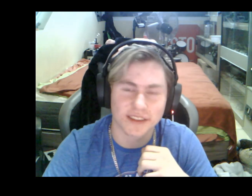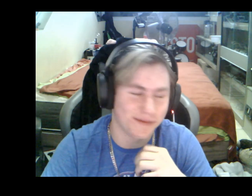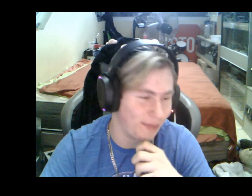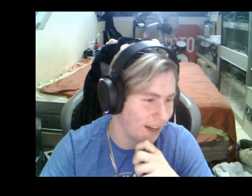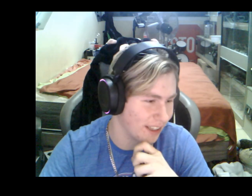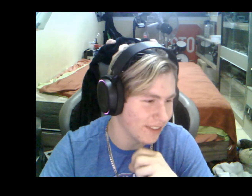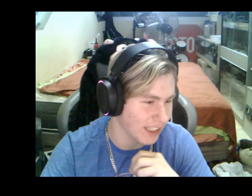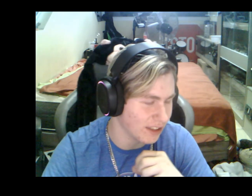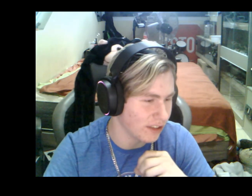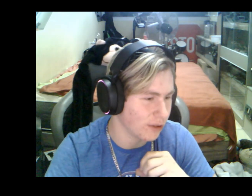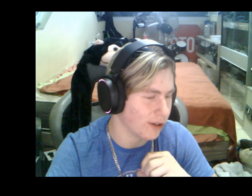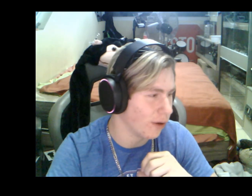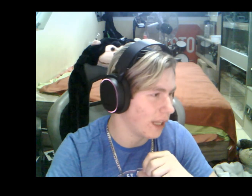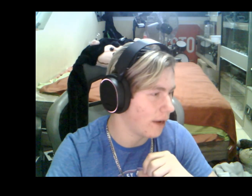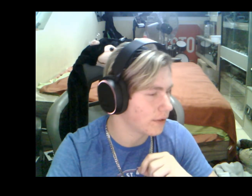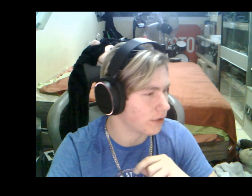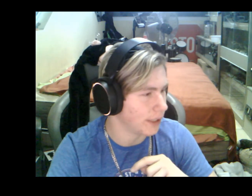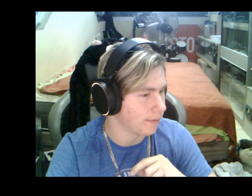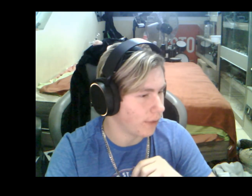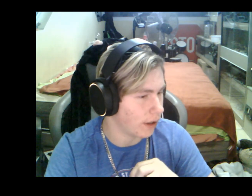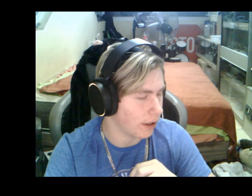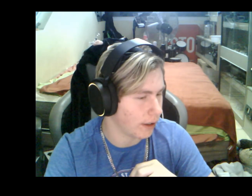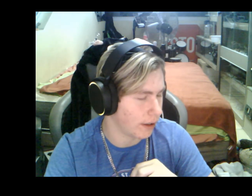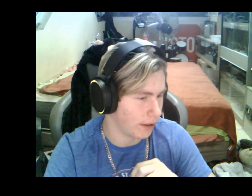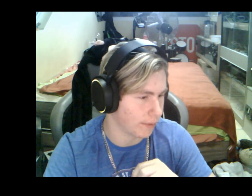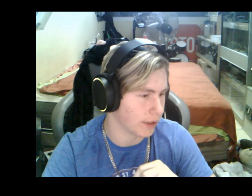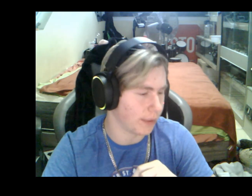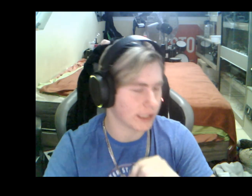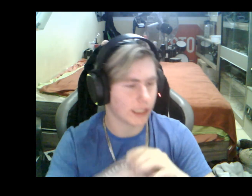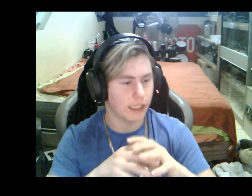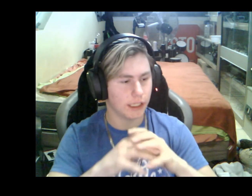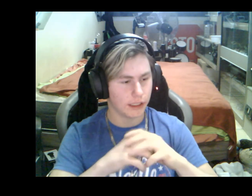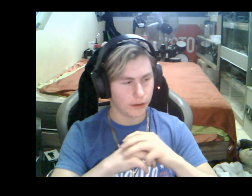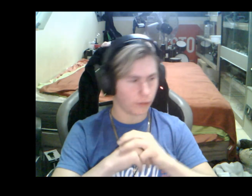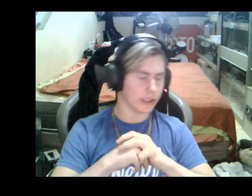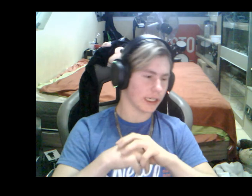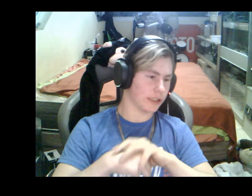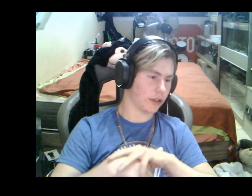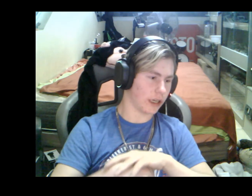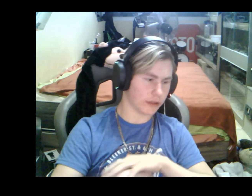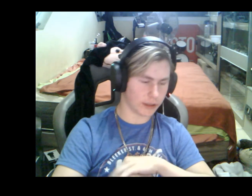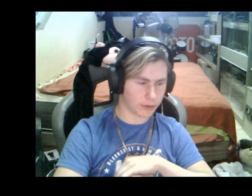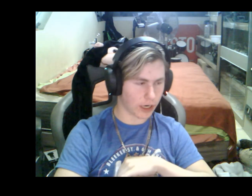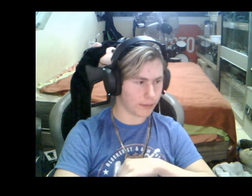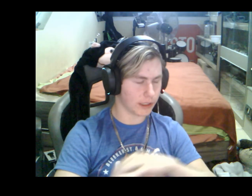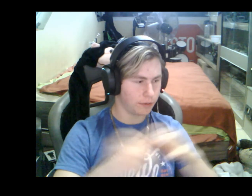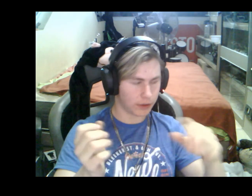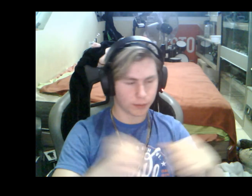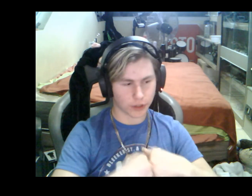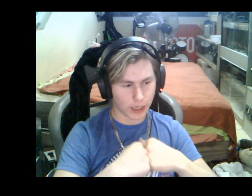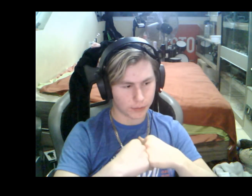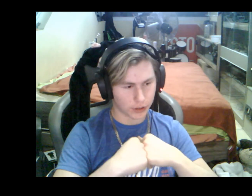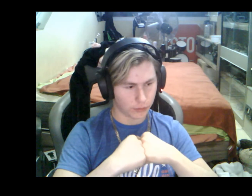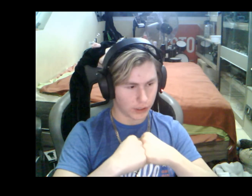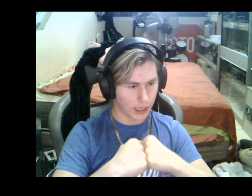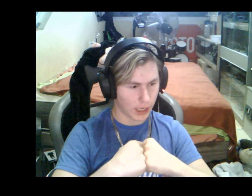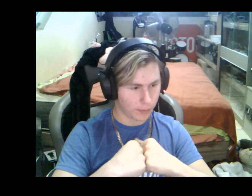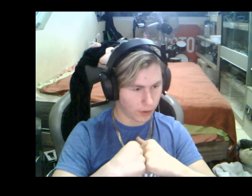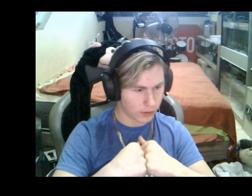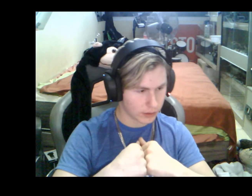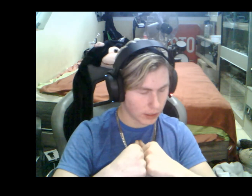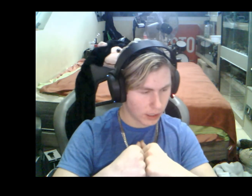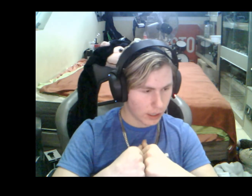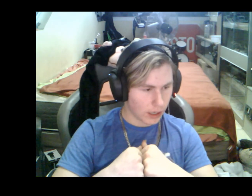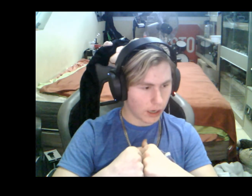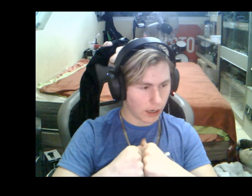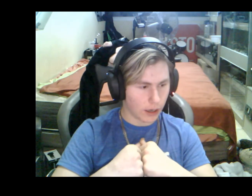gonna buy them and then do a whole live stream. I'm gonna basically, once I get to 1,000 subscribers, if you subscribed, you can win